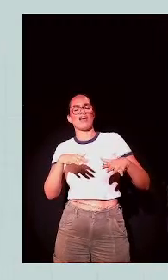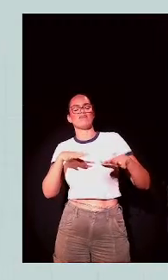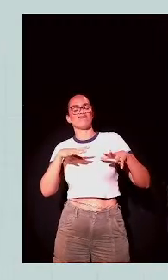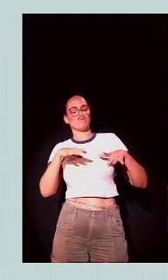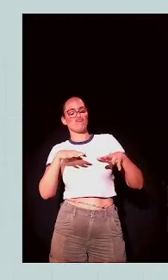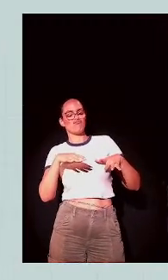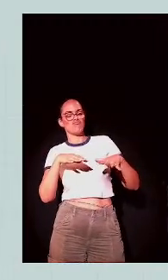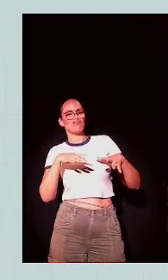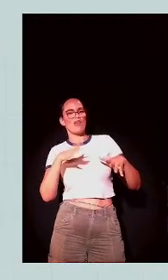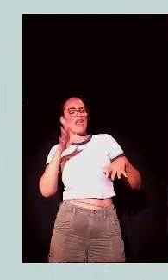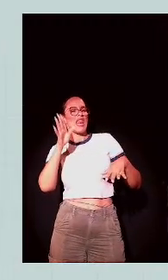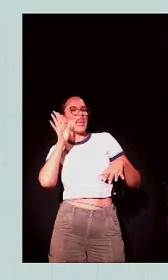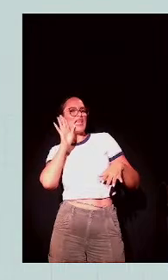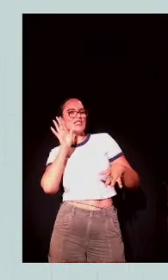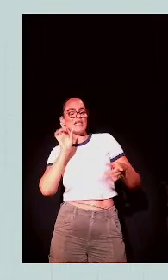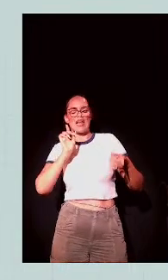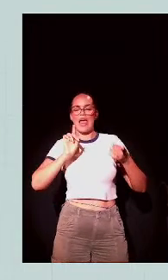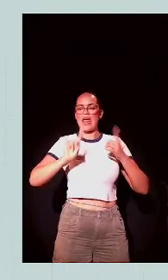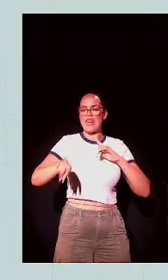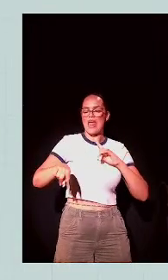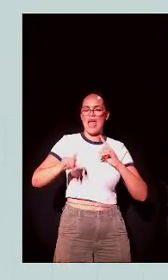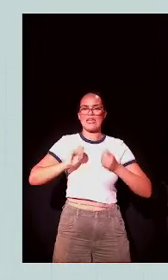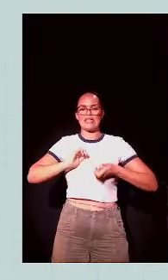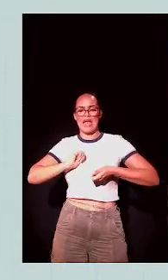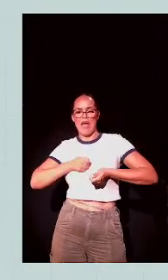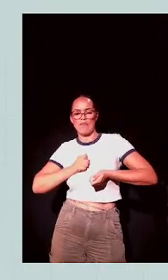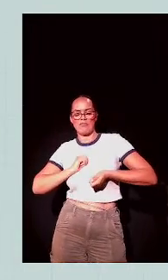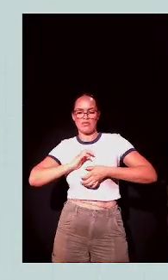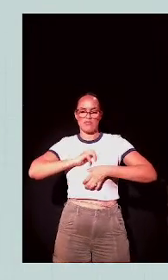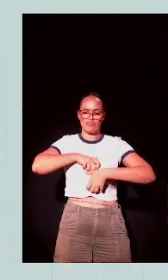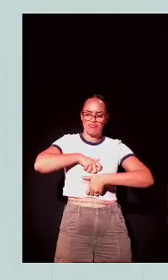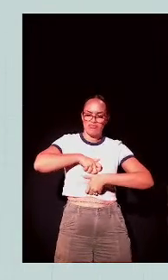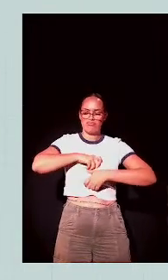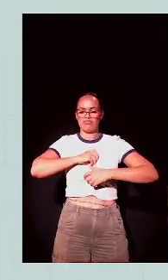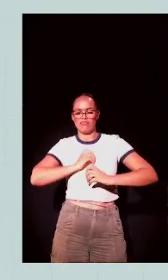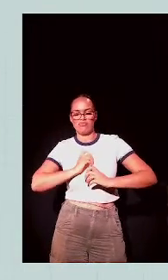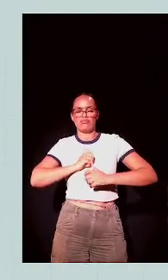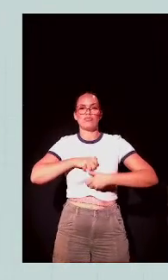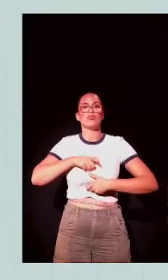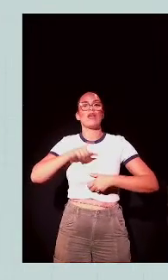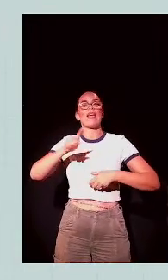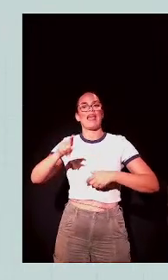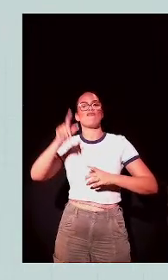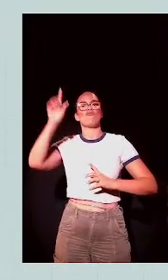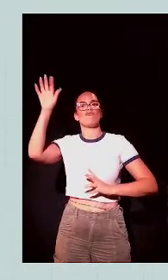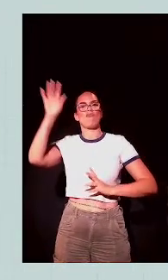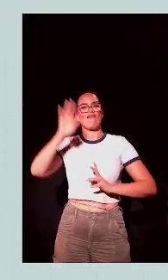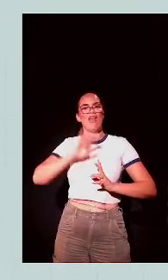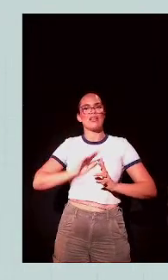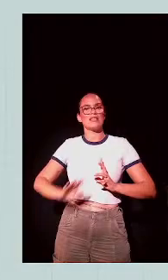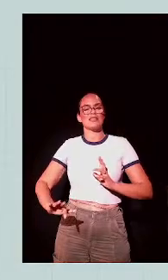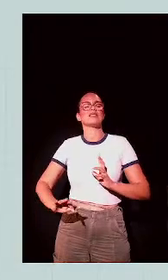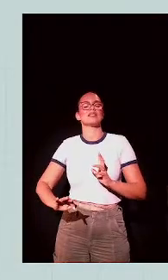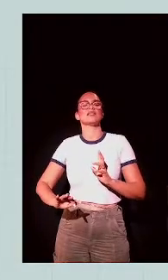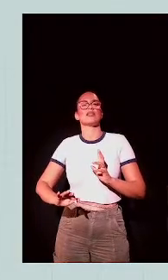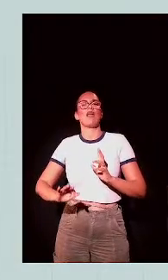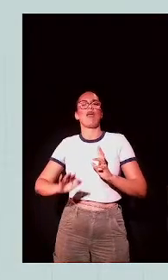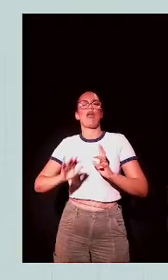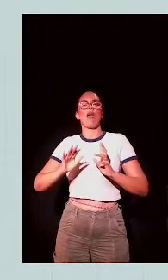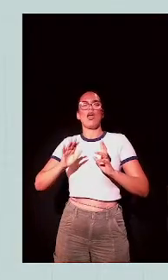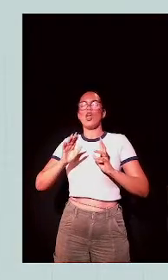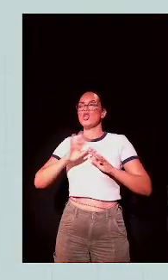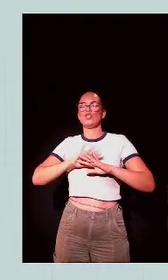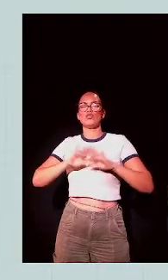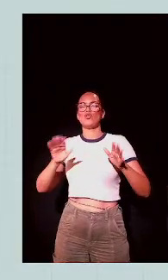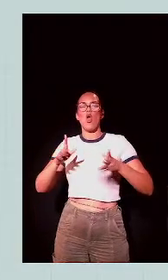and adapt to the output. The musical output reflects the interaction with the patch, not the